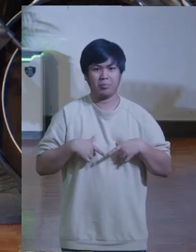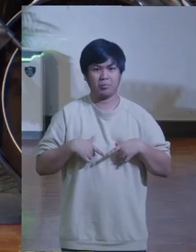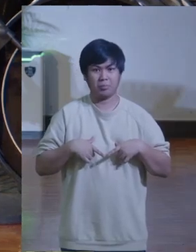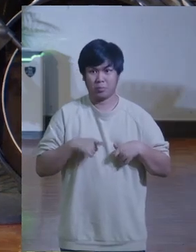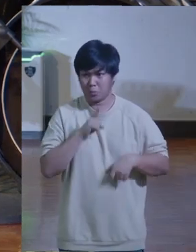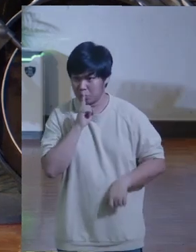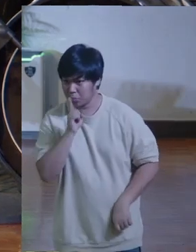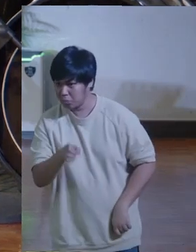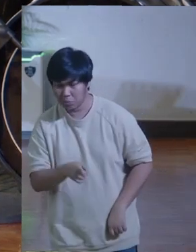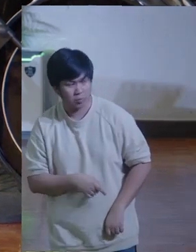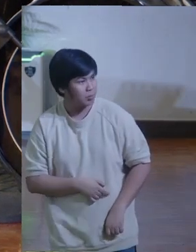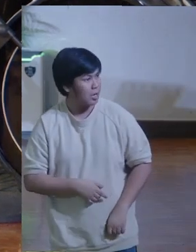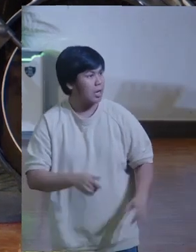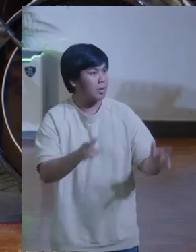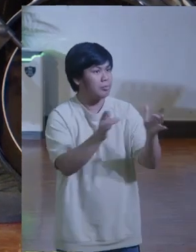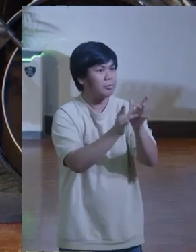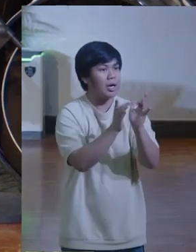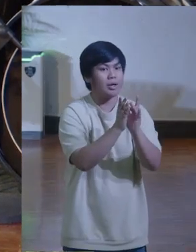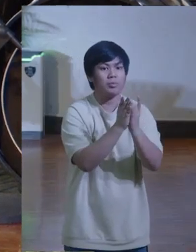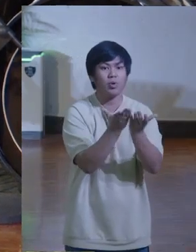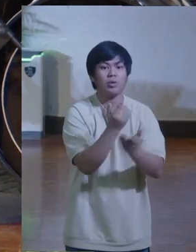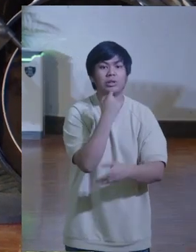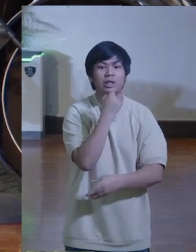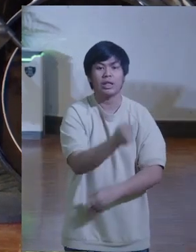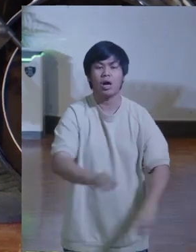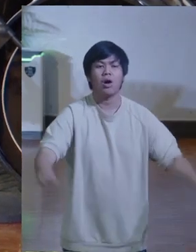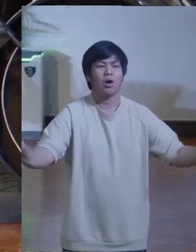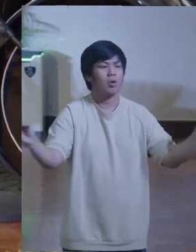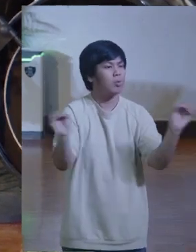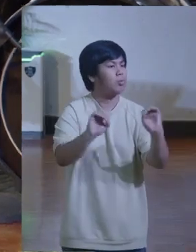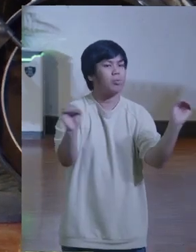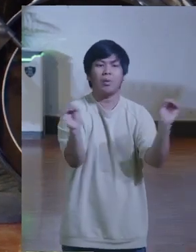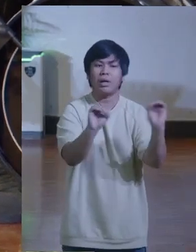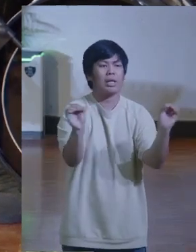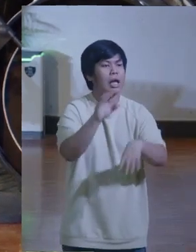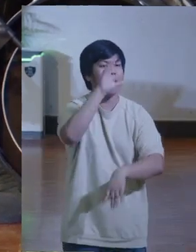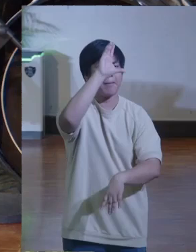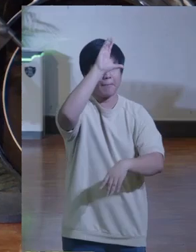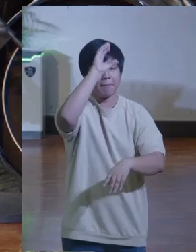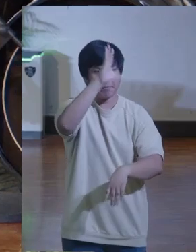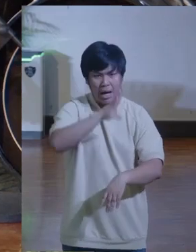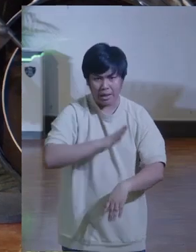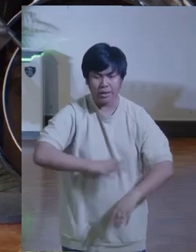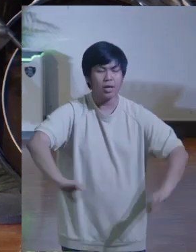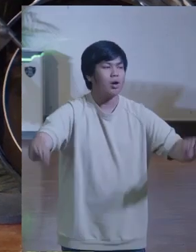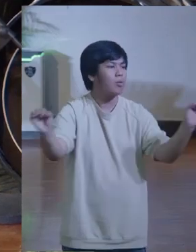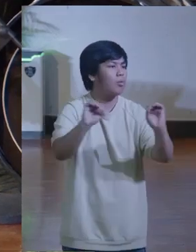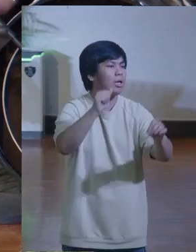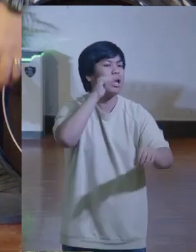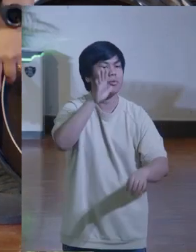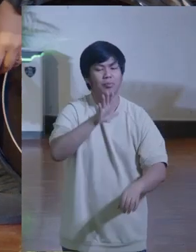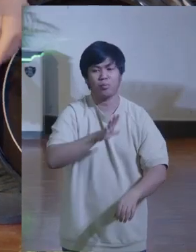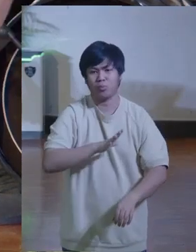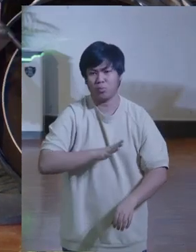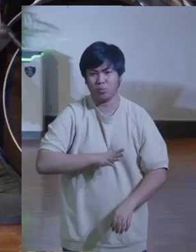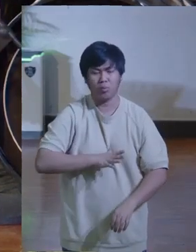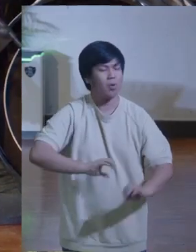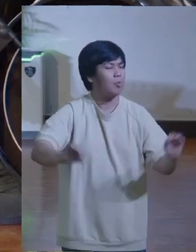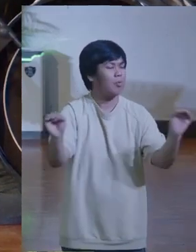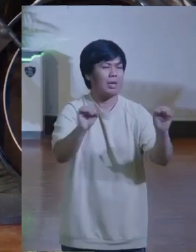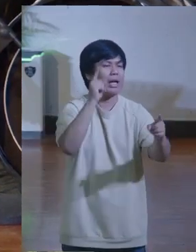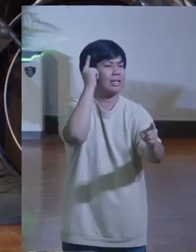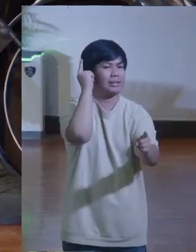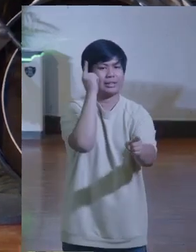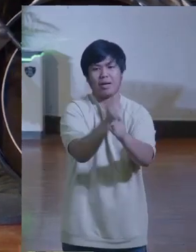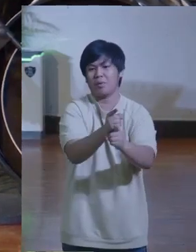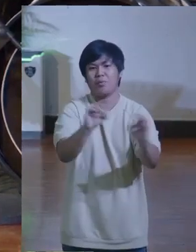Ang sabi ng Biblia, there is no one righteous. No, not one.